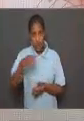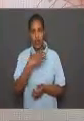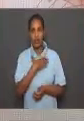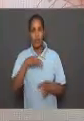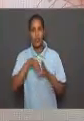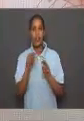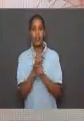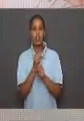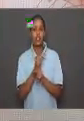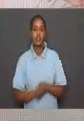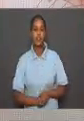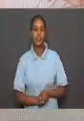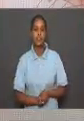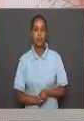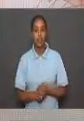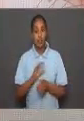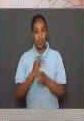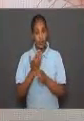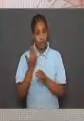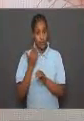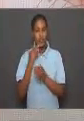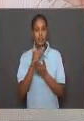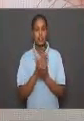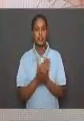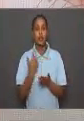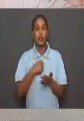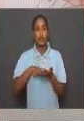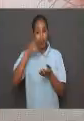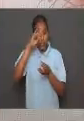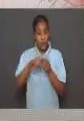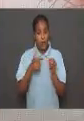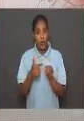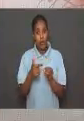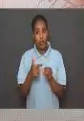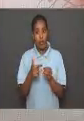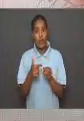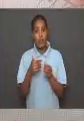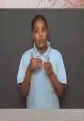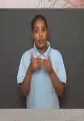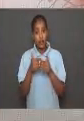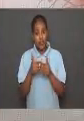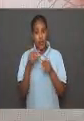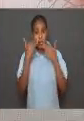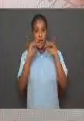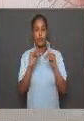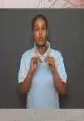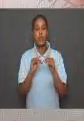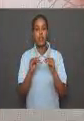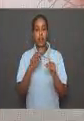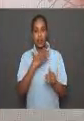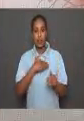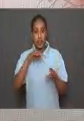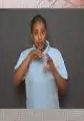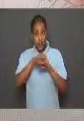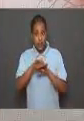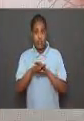in nature. In our last lesson, we learned about the relative amounts of elements